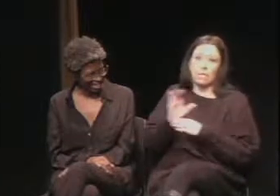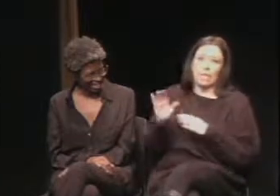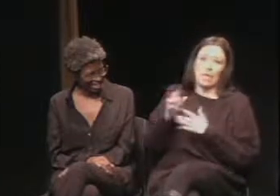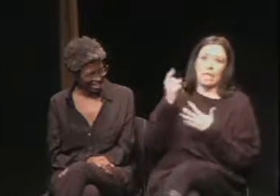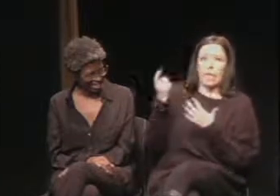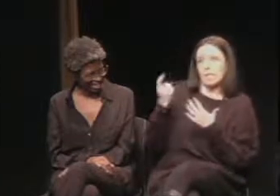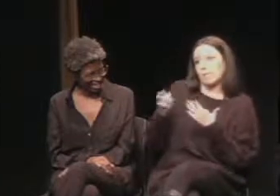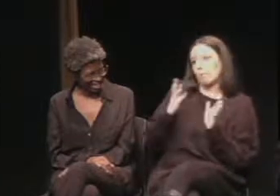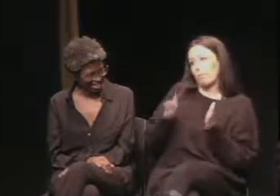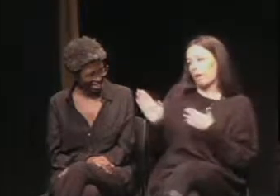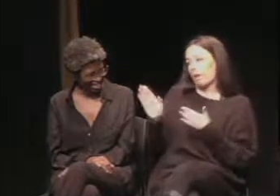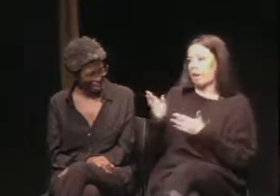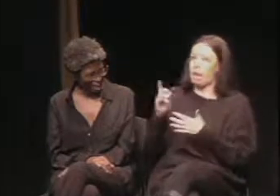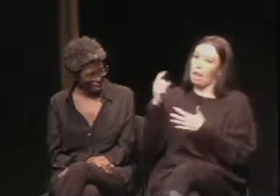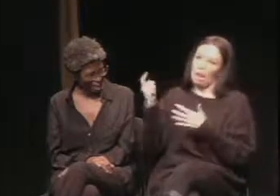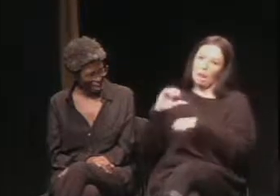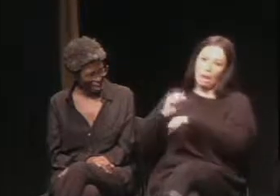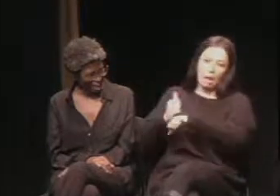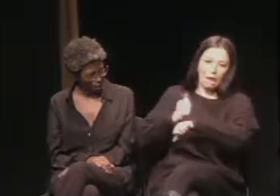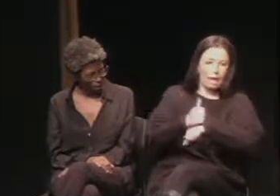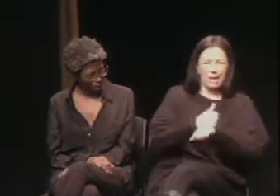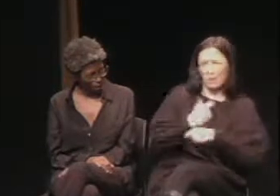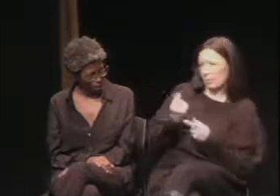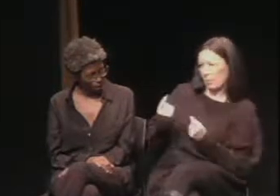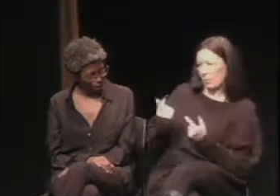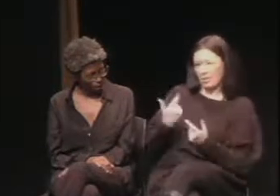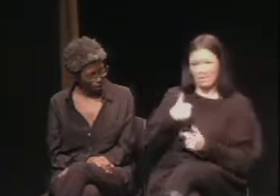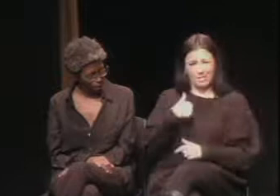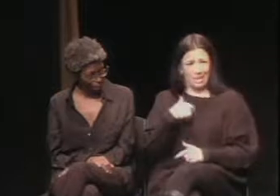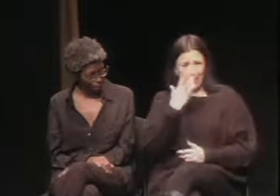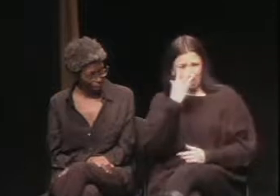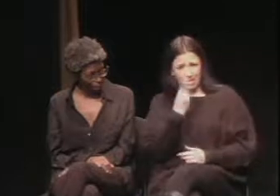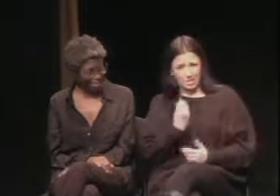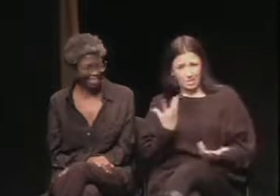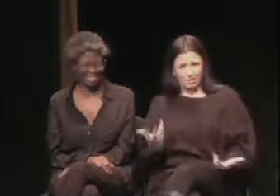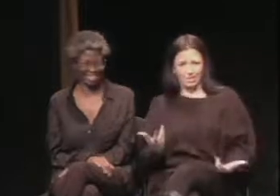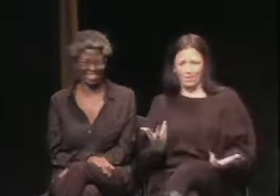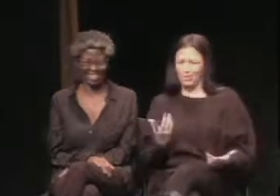business plan, what was you doing? I was LLC like, Twitter. Sleeping.